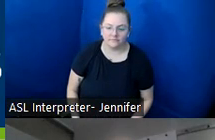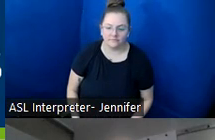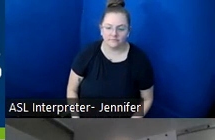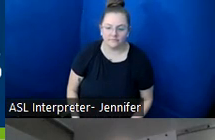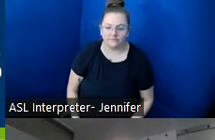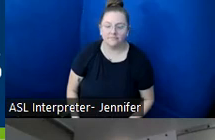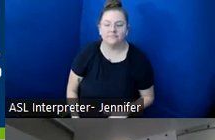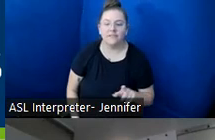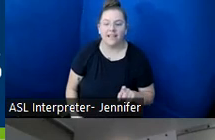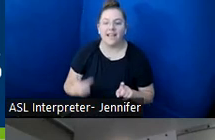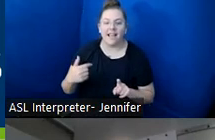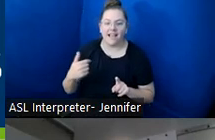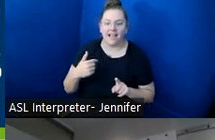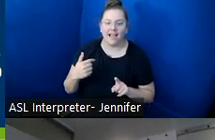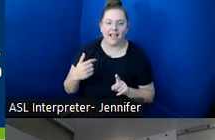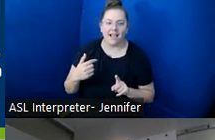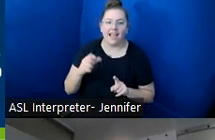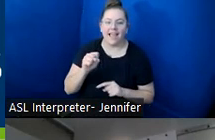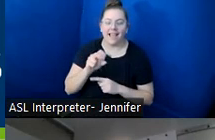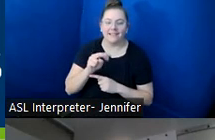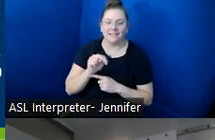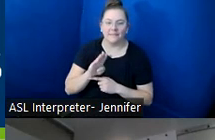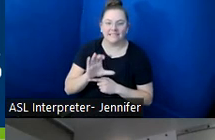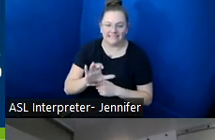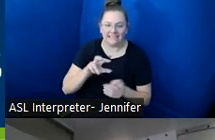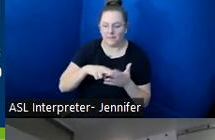why was SNBC developed is a question we get often here at the department.